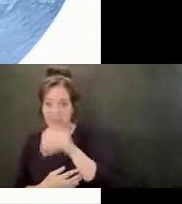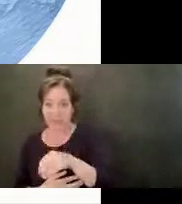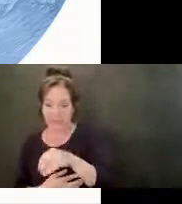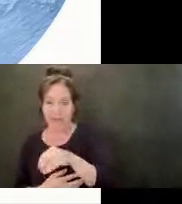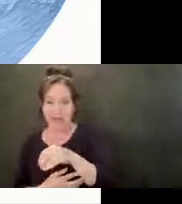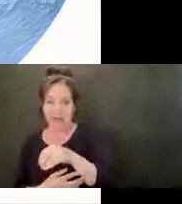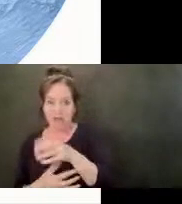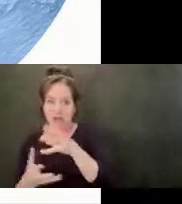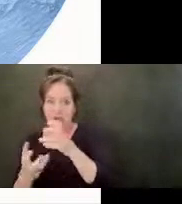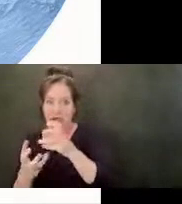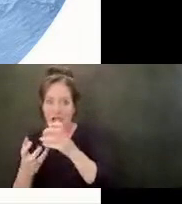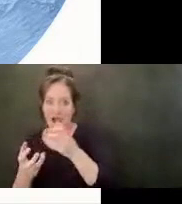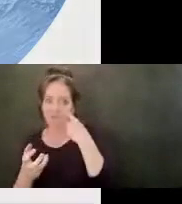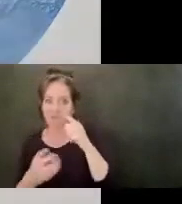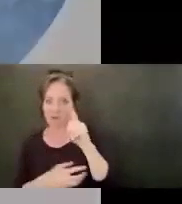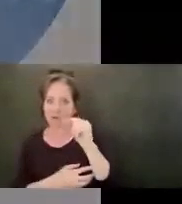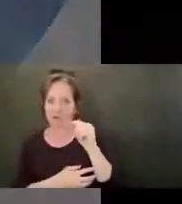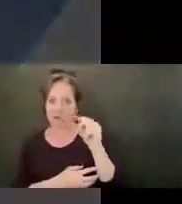2030.